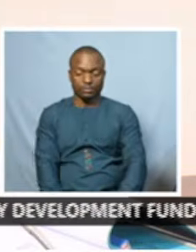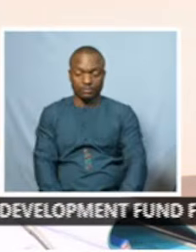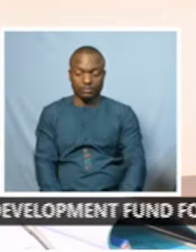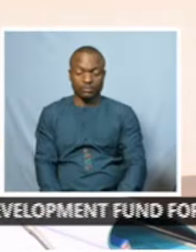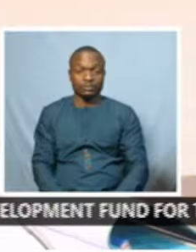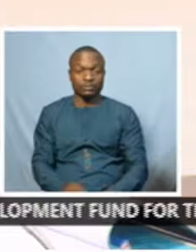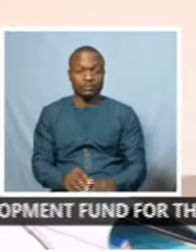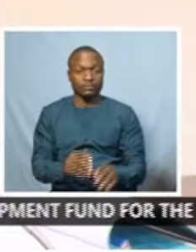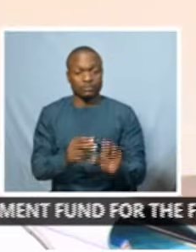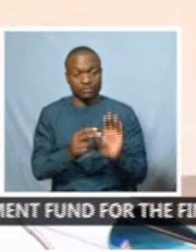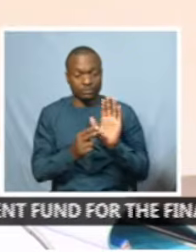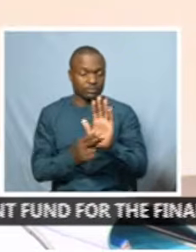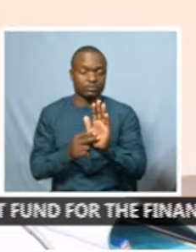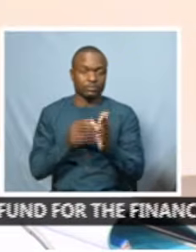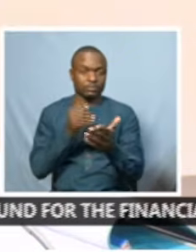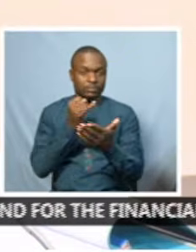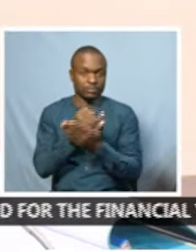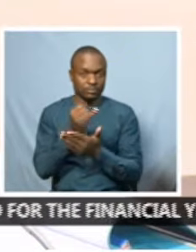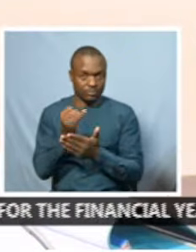refer to the issue of